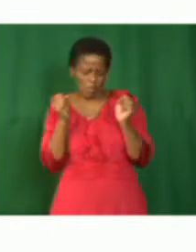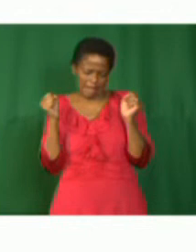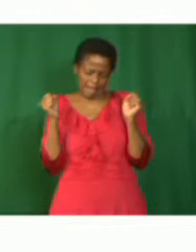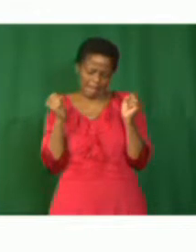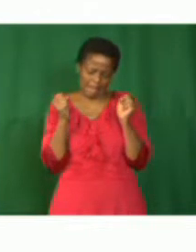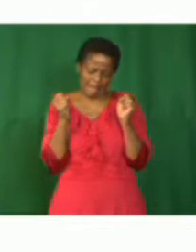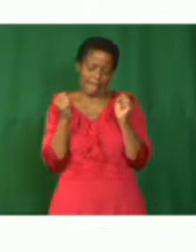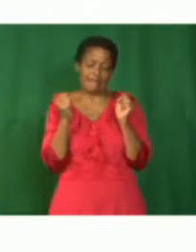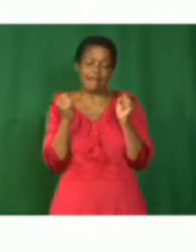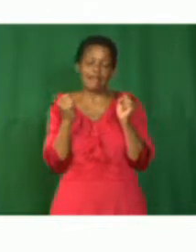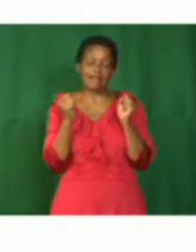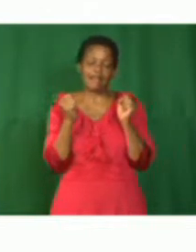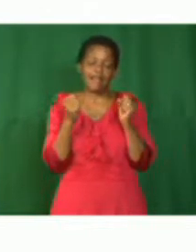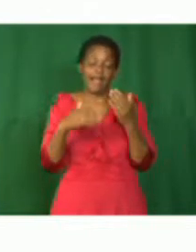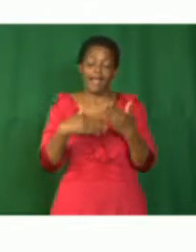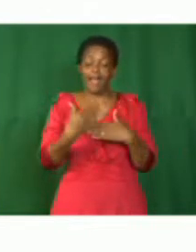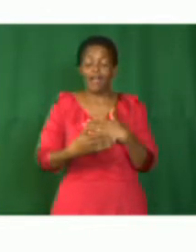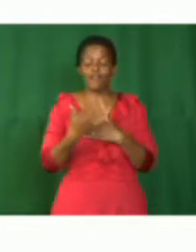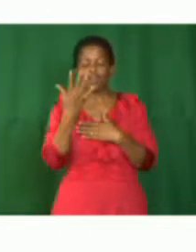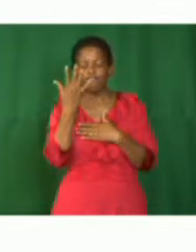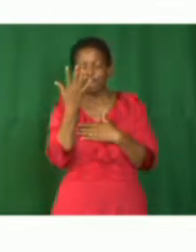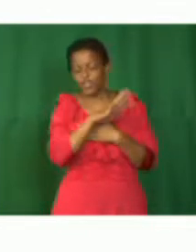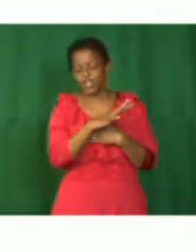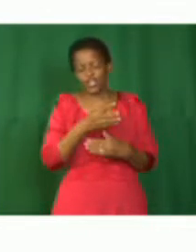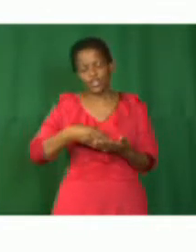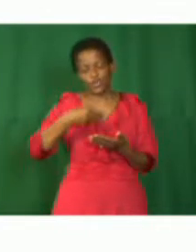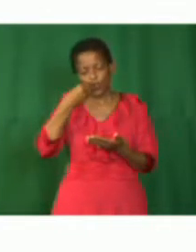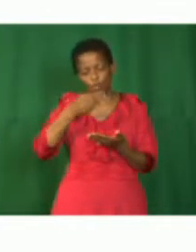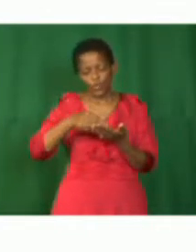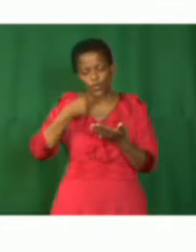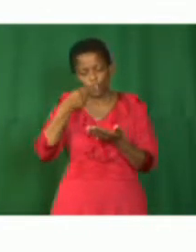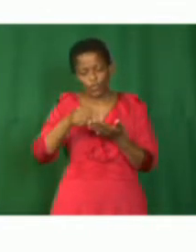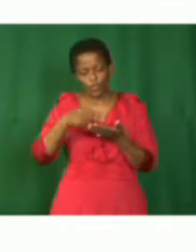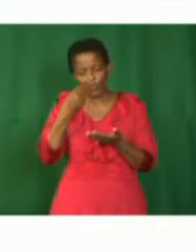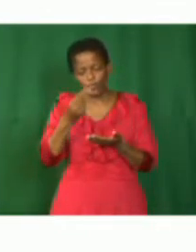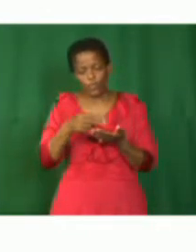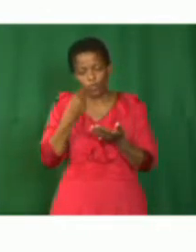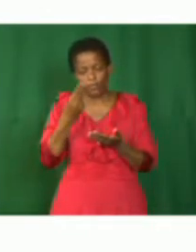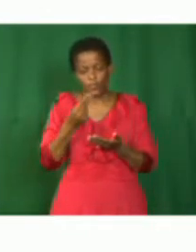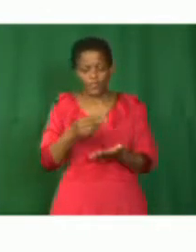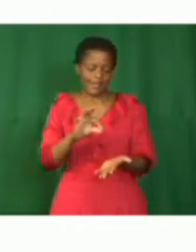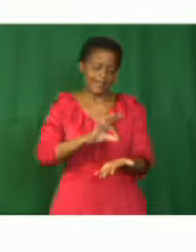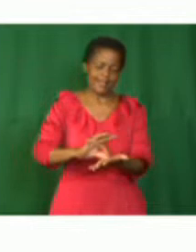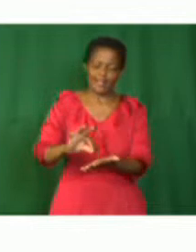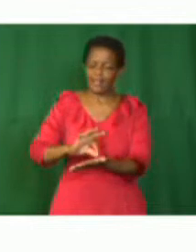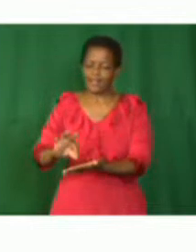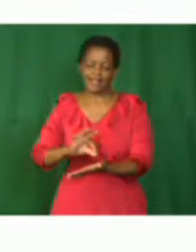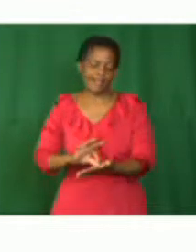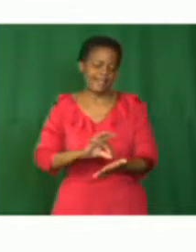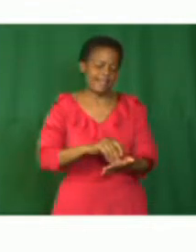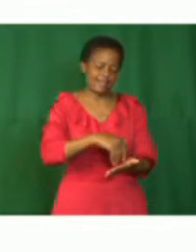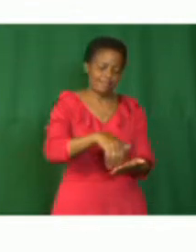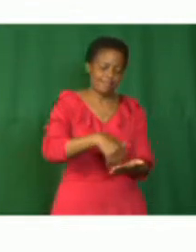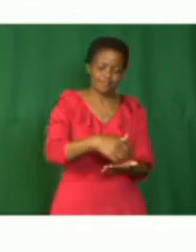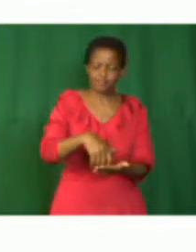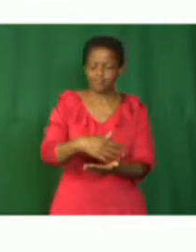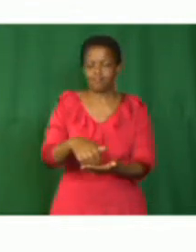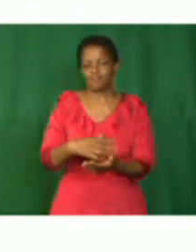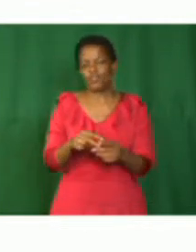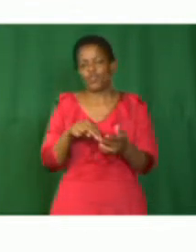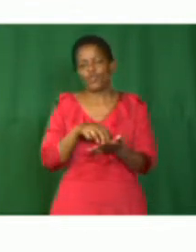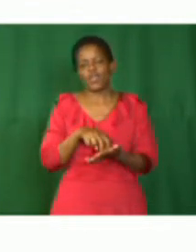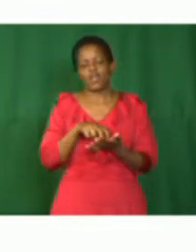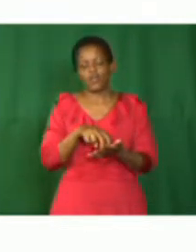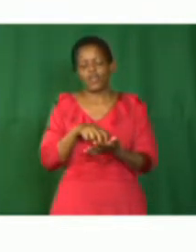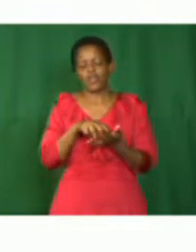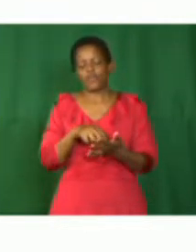after we had finished eating, we cleaned up and waited for our mother to come home.